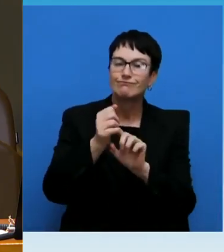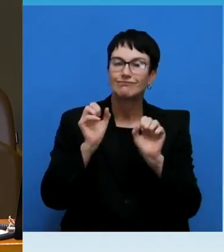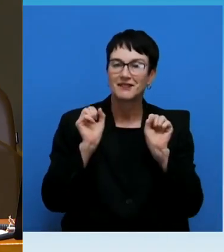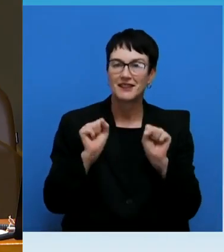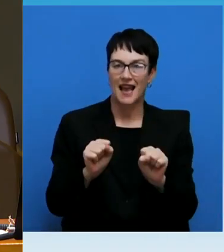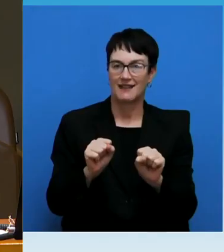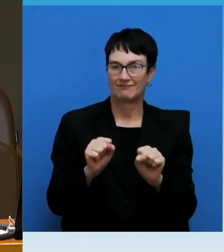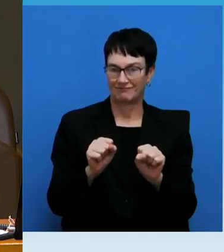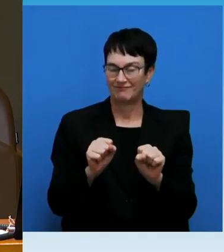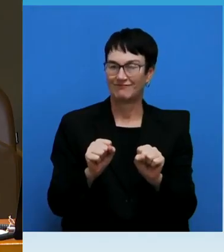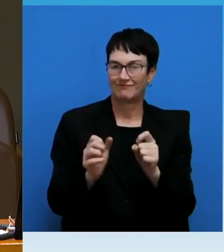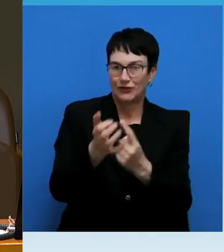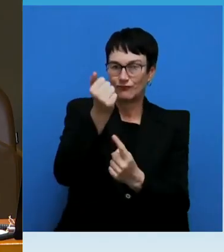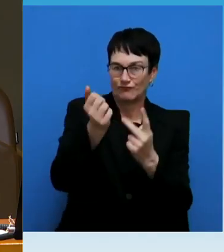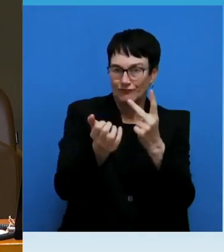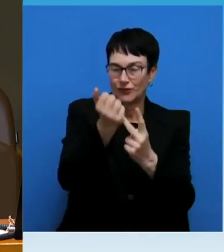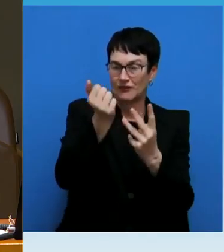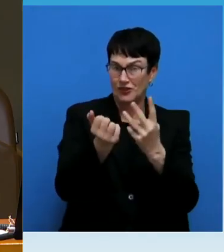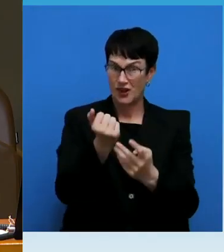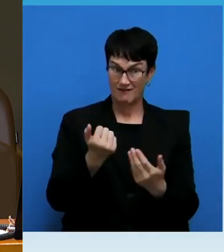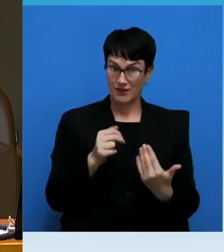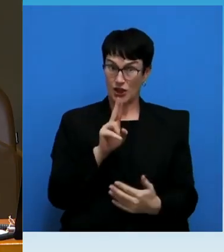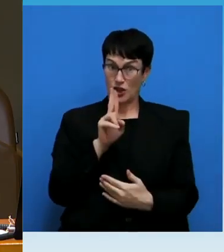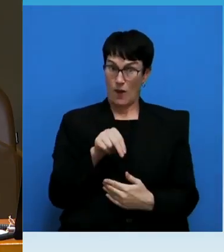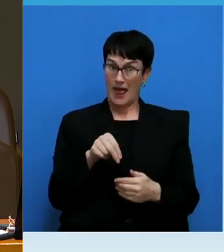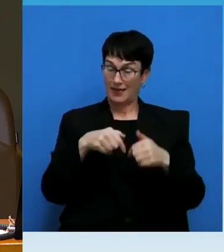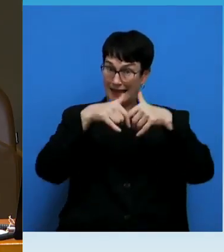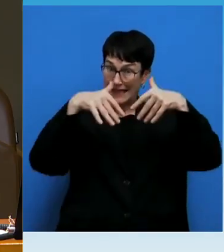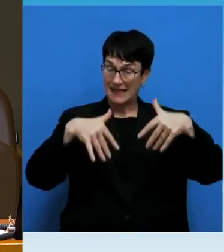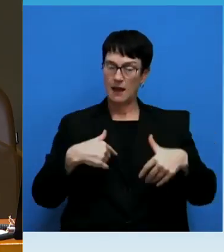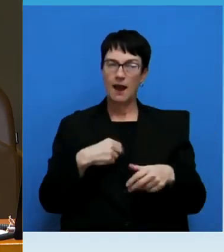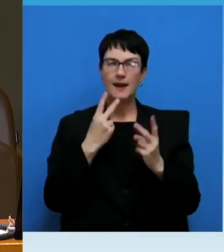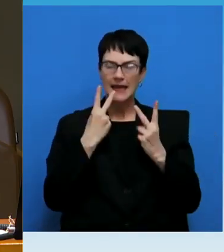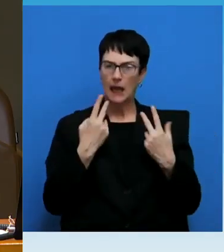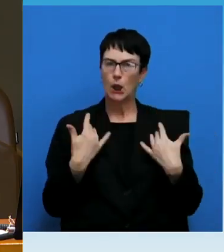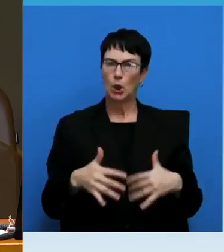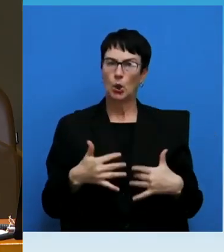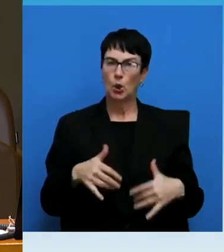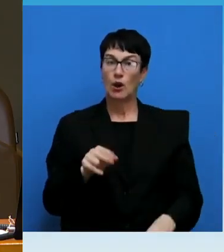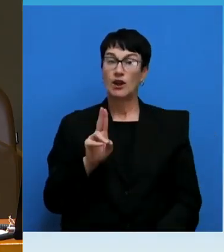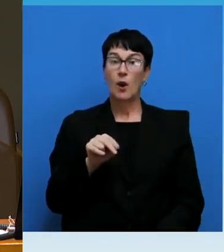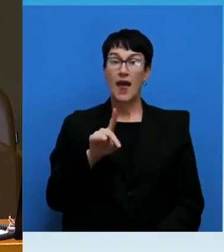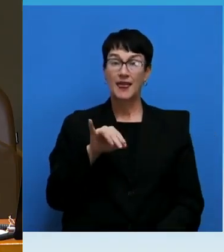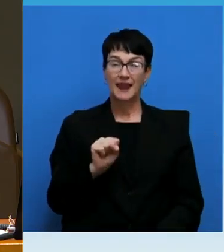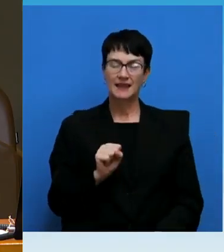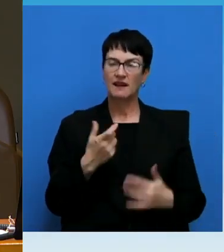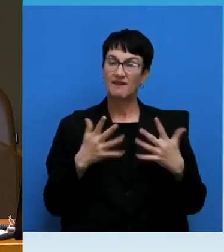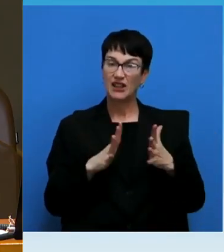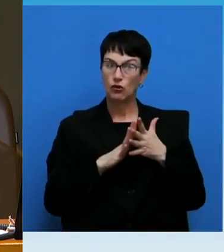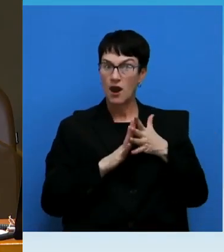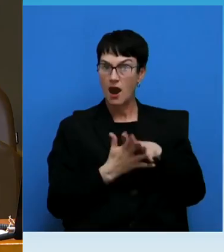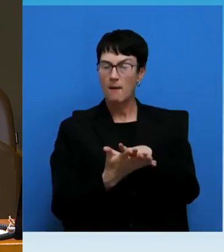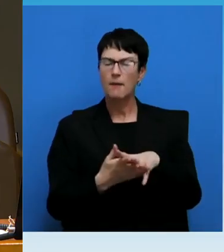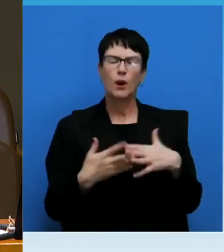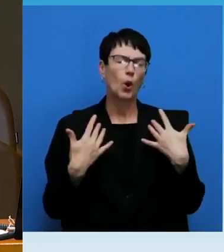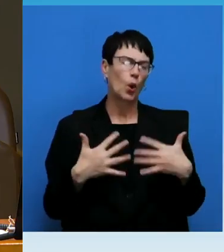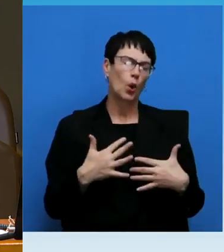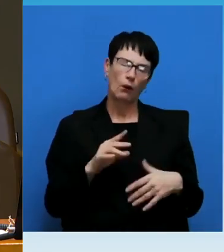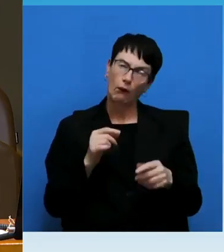the UN system as UNDIS has been implemented, and remarkable progress at UNFPA. So thank you very